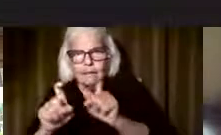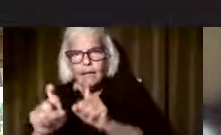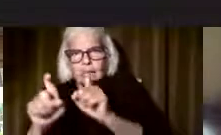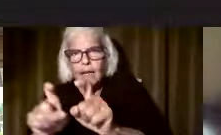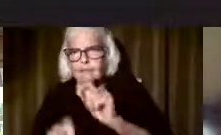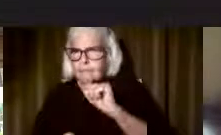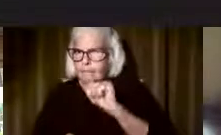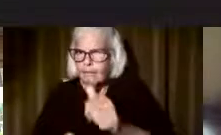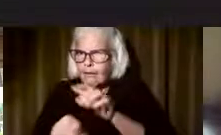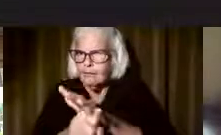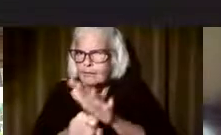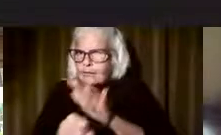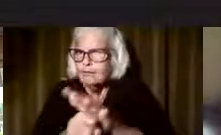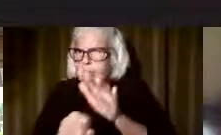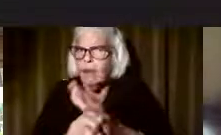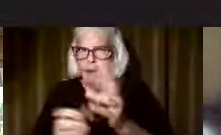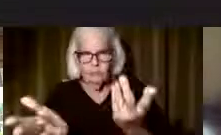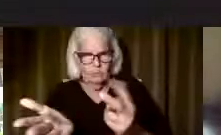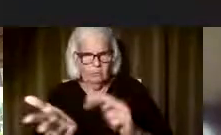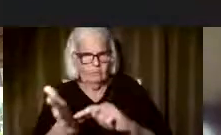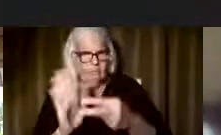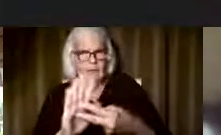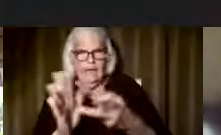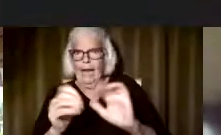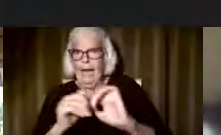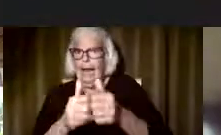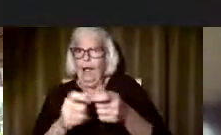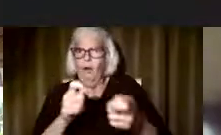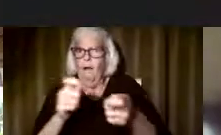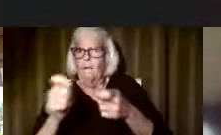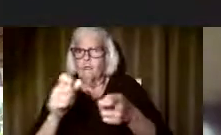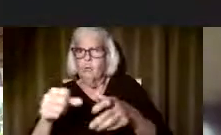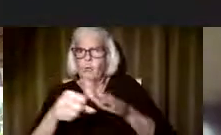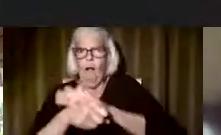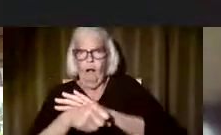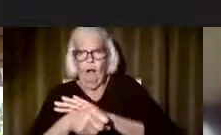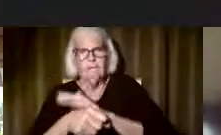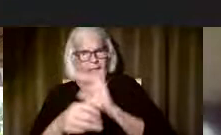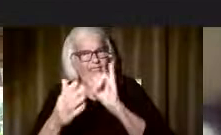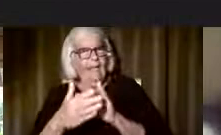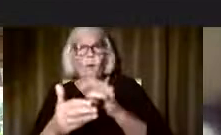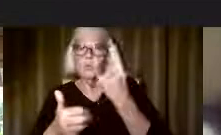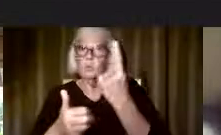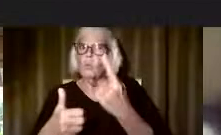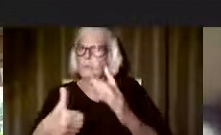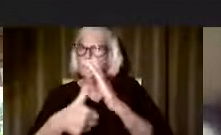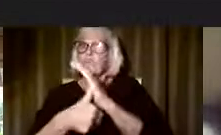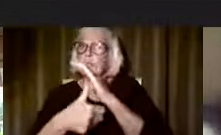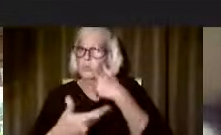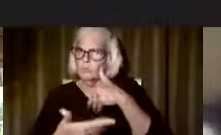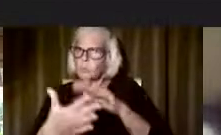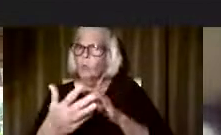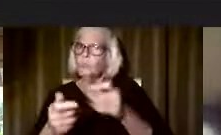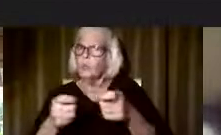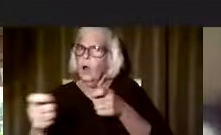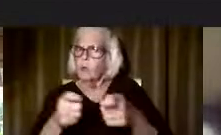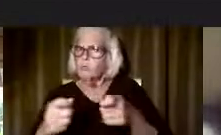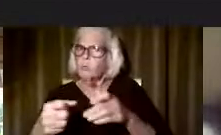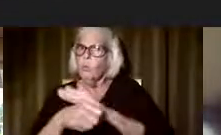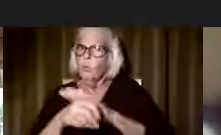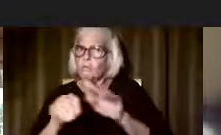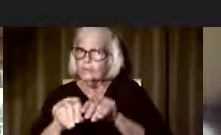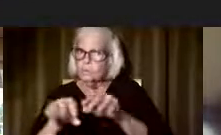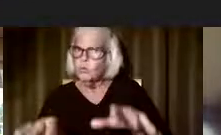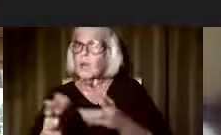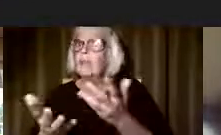time without vaccinations to controlling spread of COVID in communities. And so early